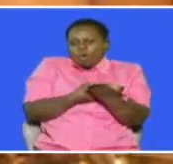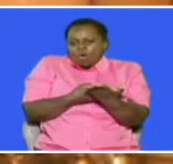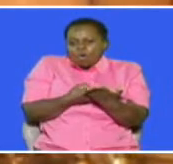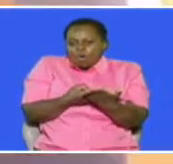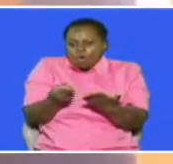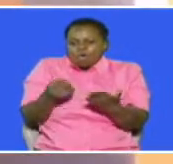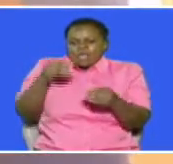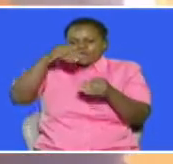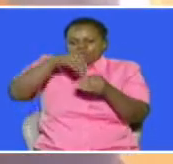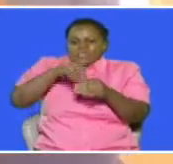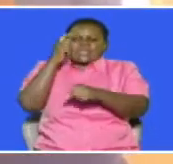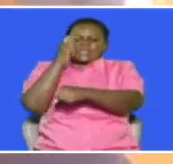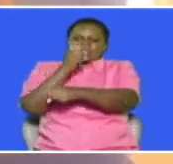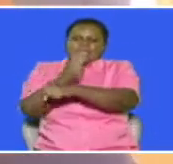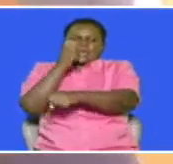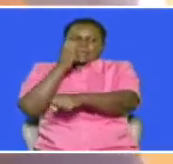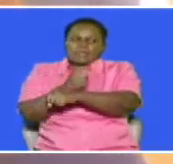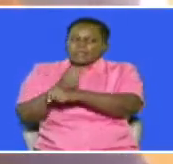sanctuaries inside the temple.